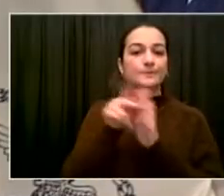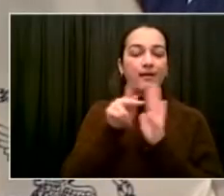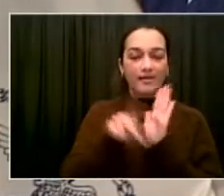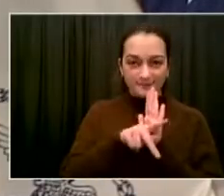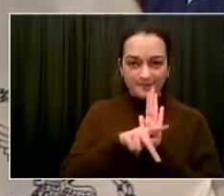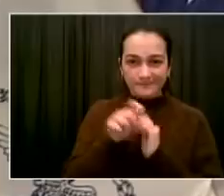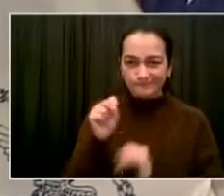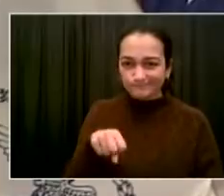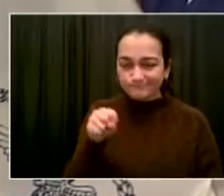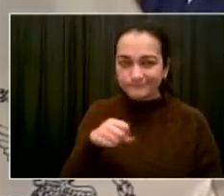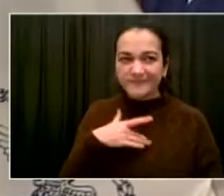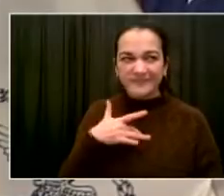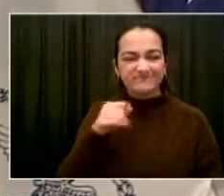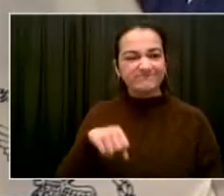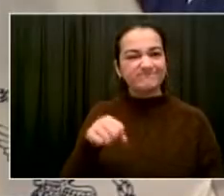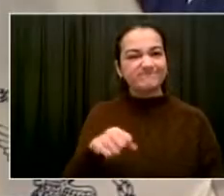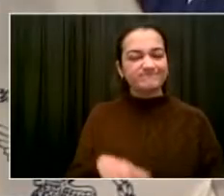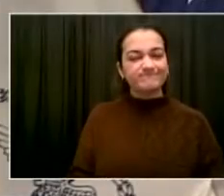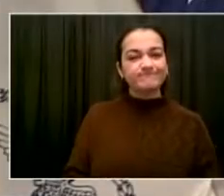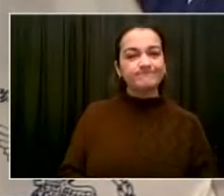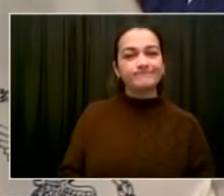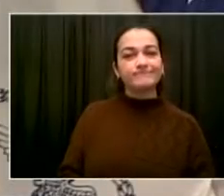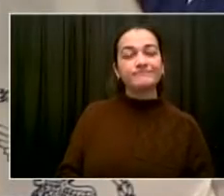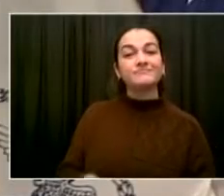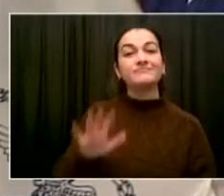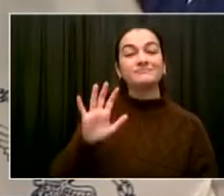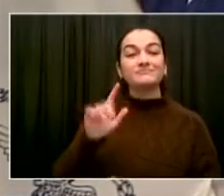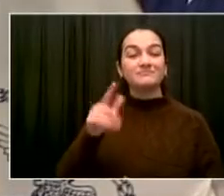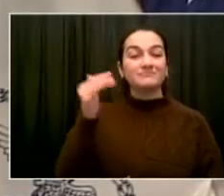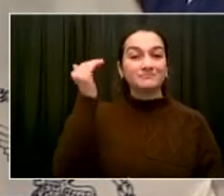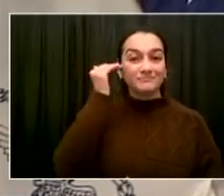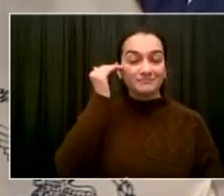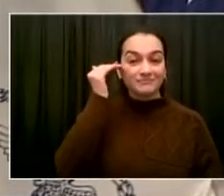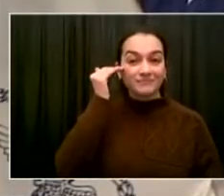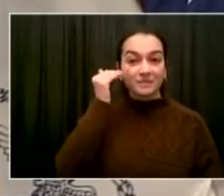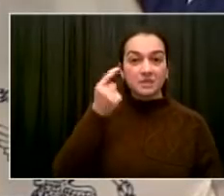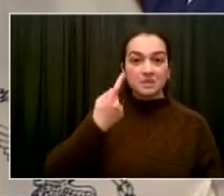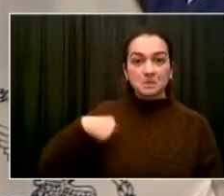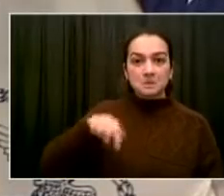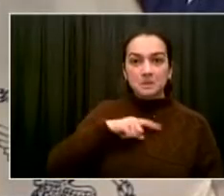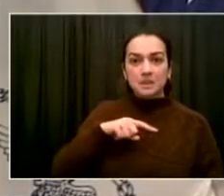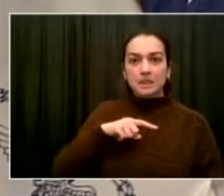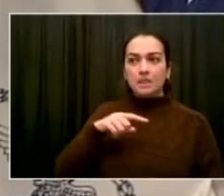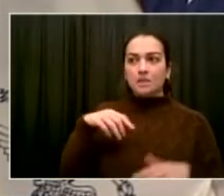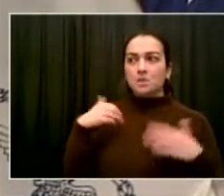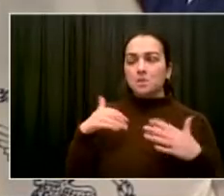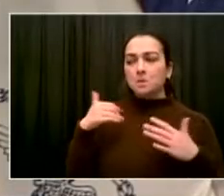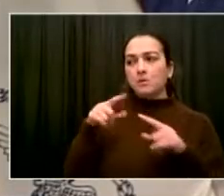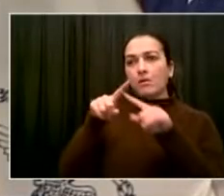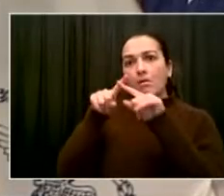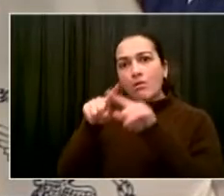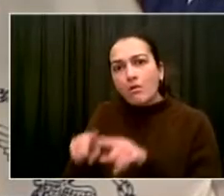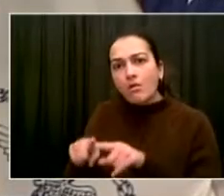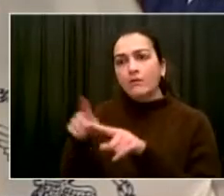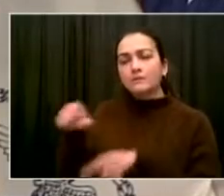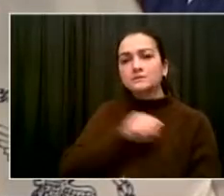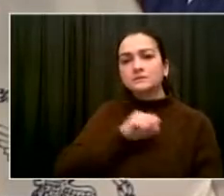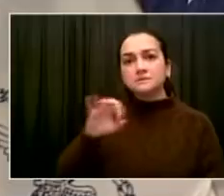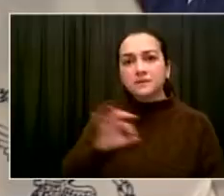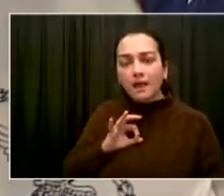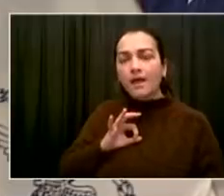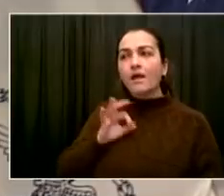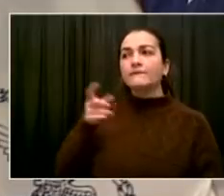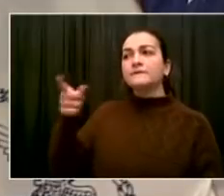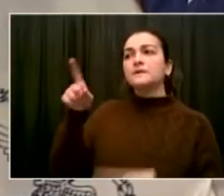where the very people we depend on themselves might get sick. We should establish, if you don't have it already, Ted, a